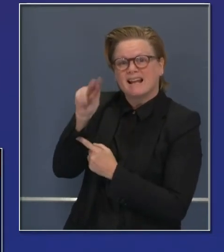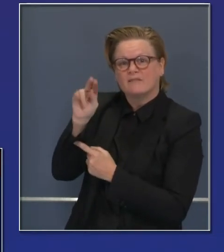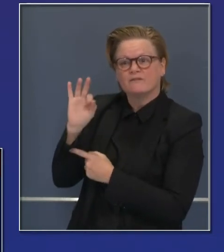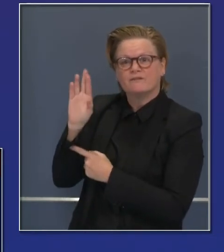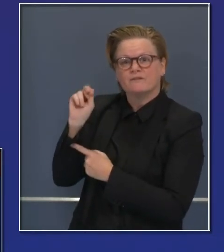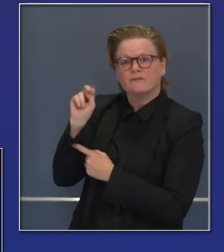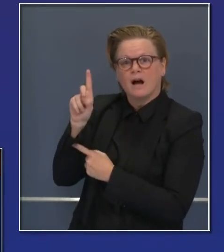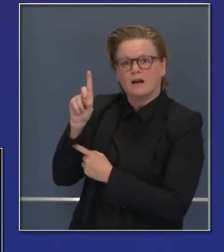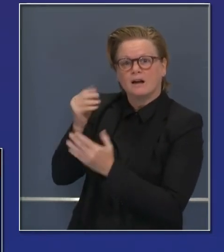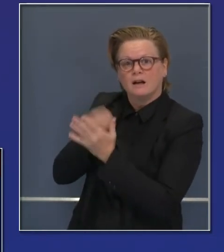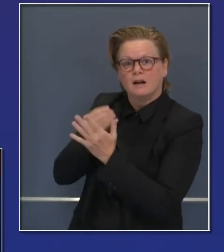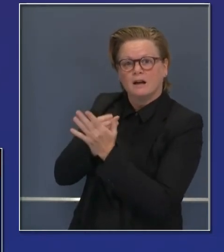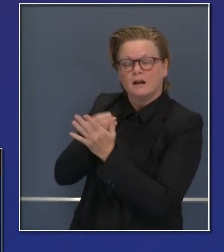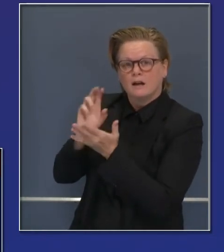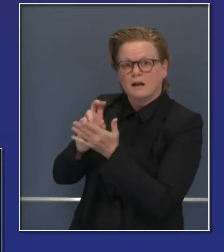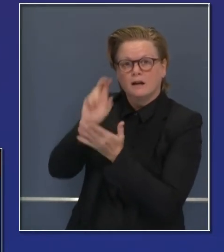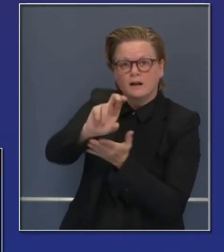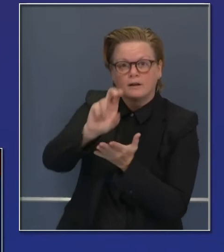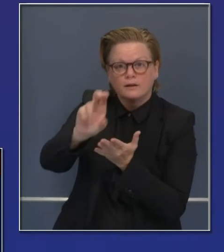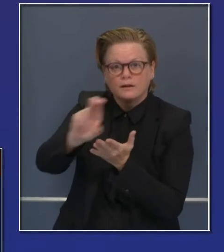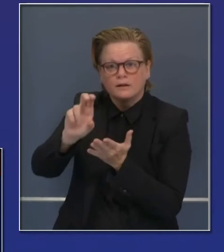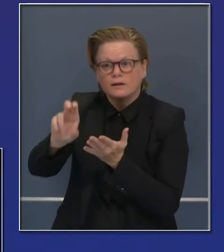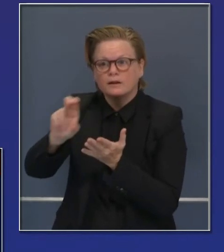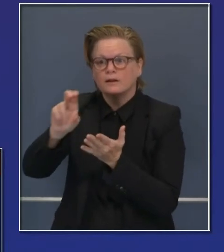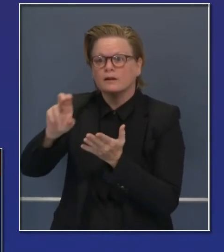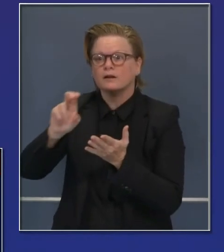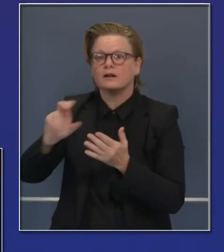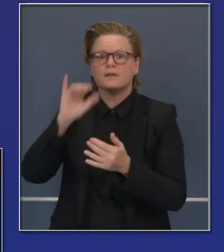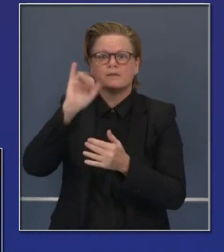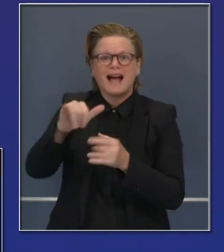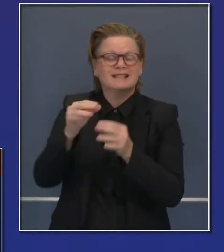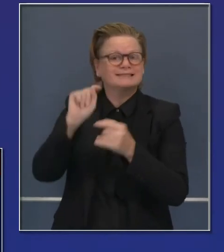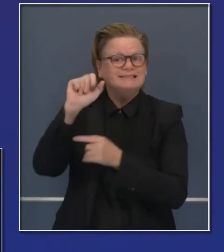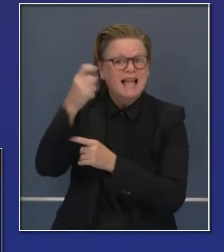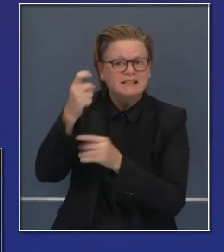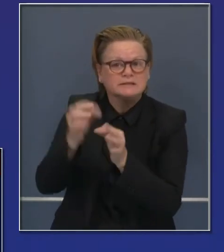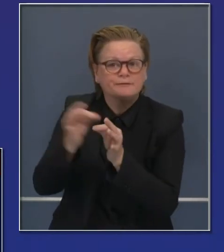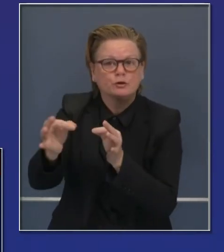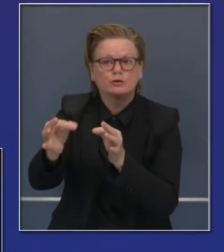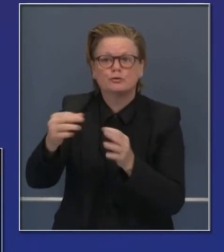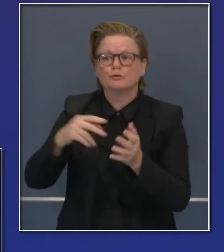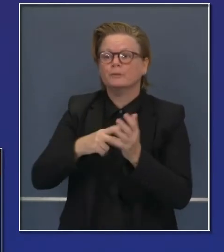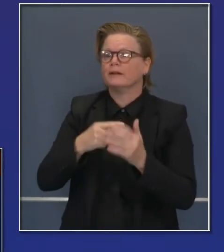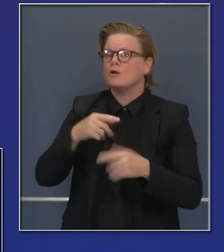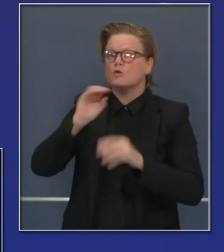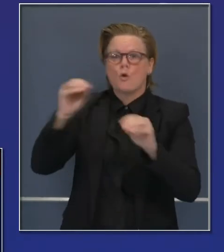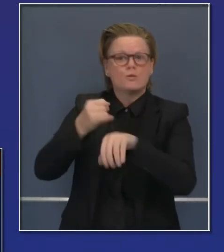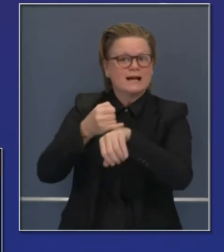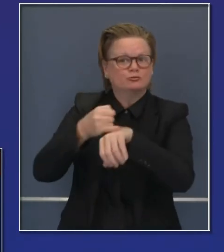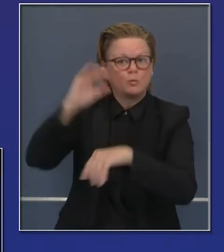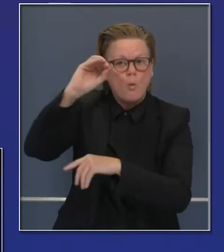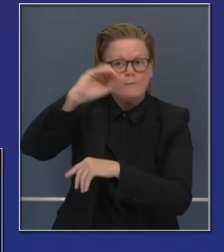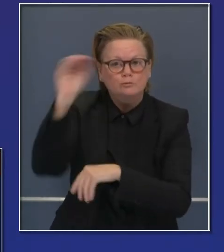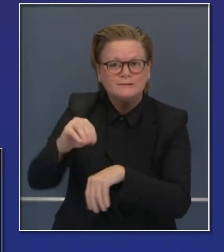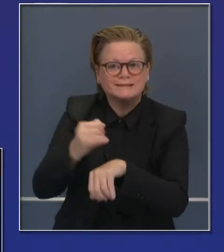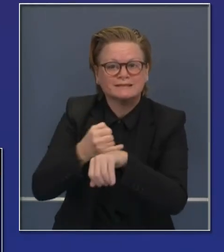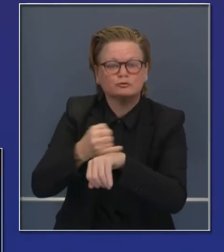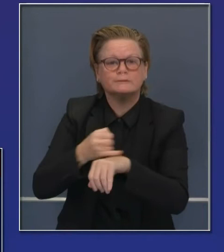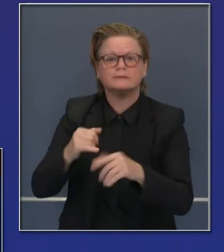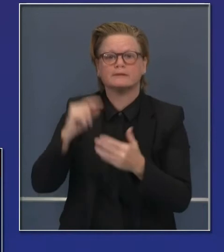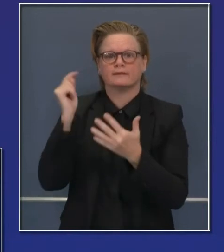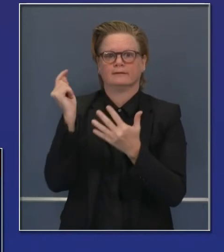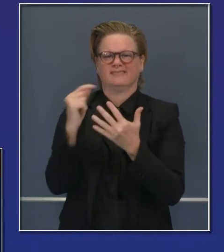without interest and penalties. We are extending the ability to what we refer to as float those